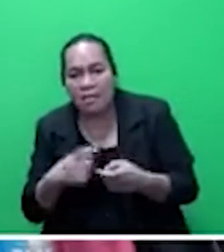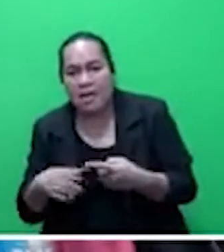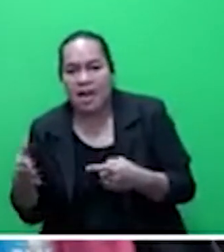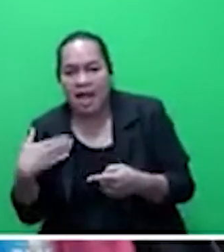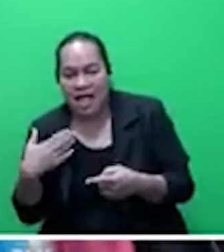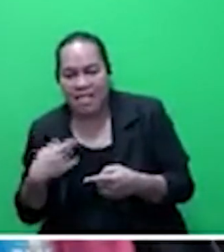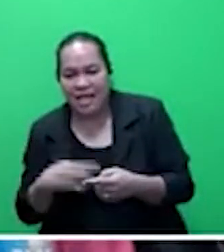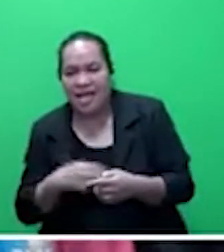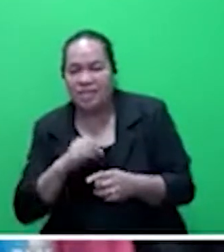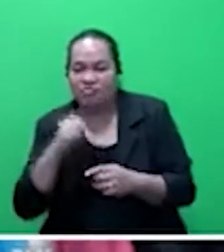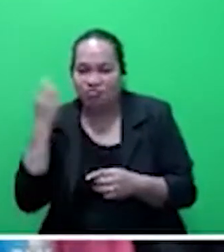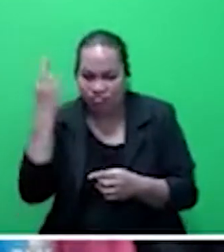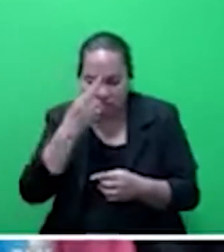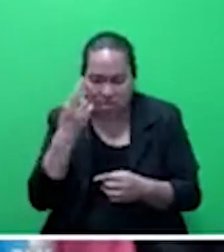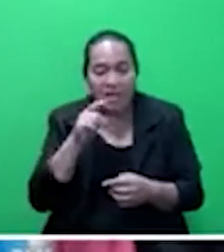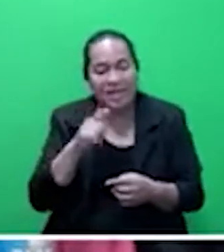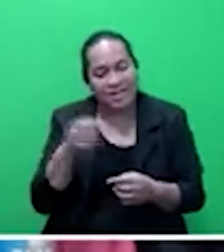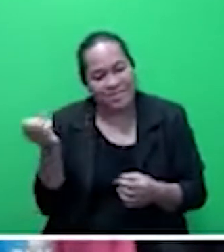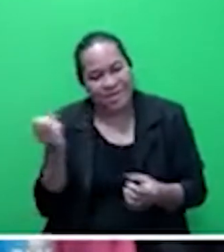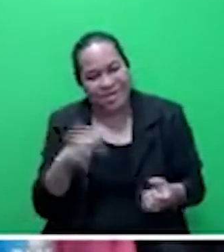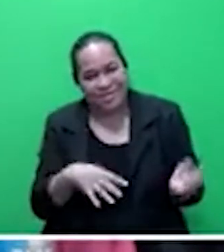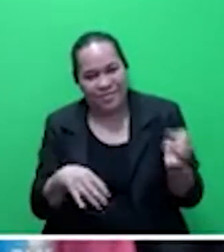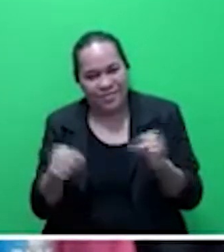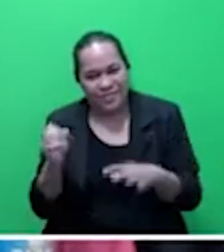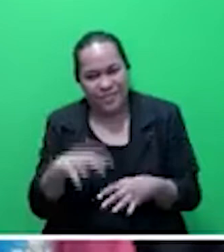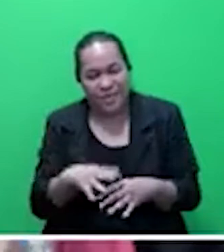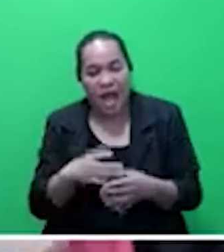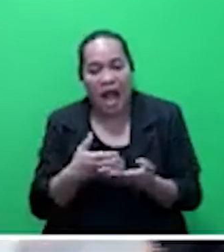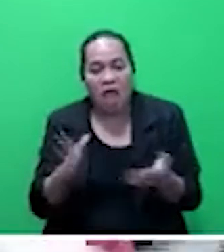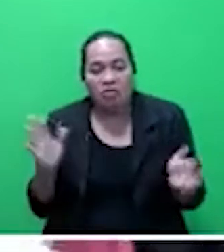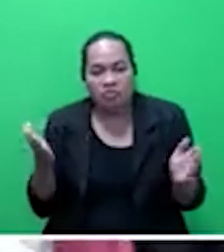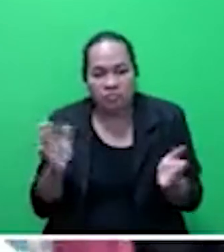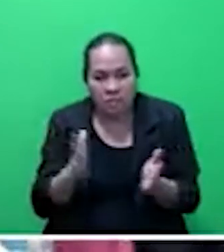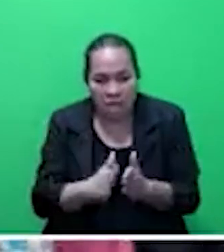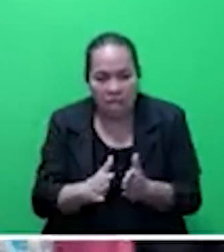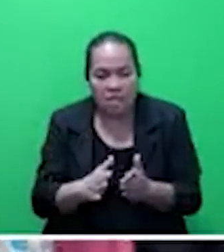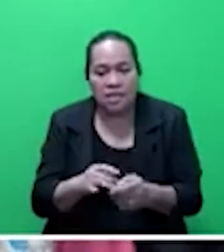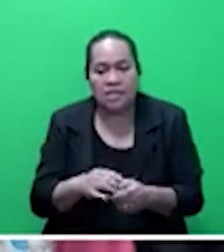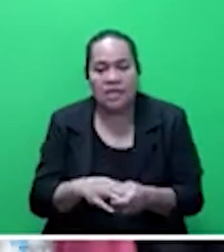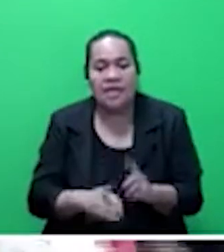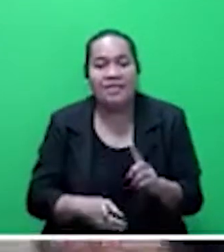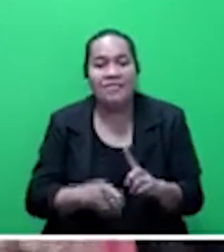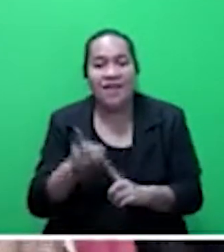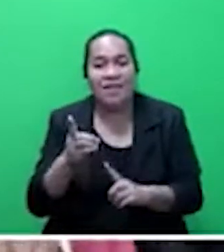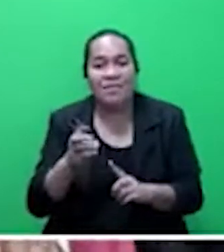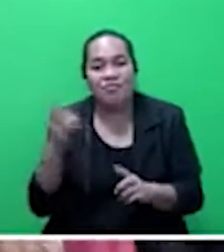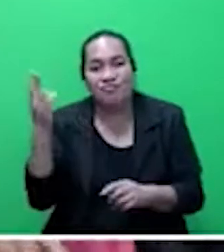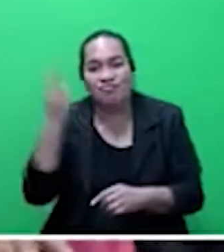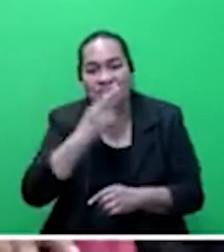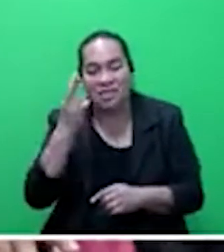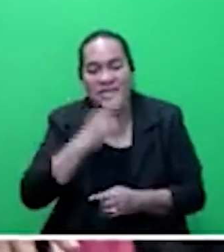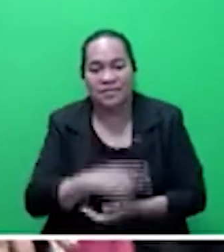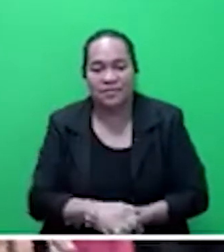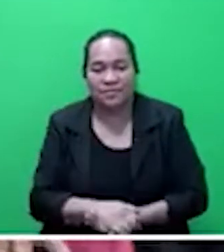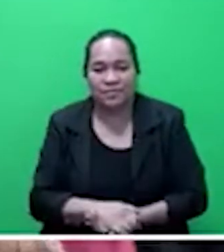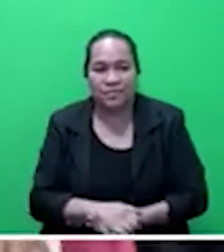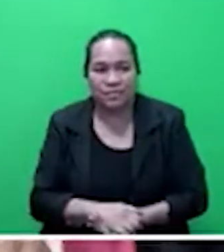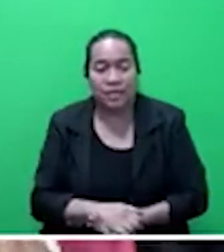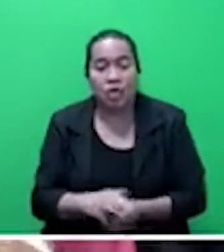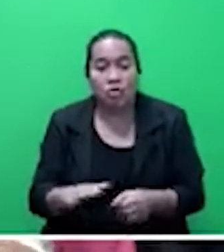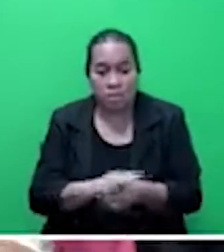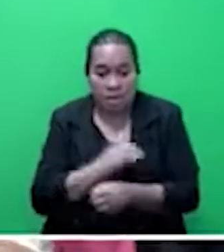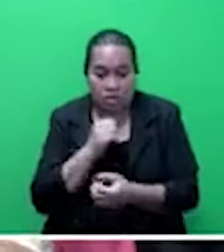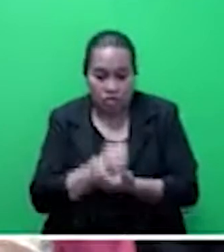is all part of the contribution towards minimizing development risk and to ensure that our